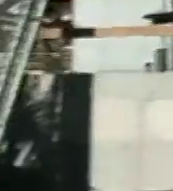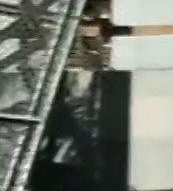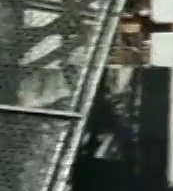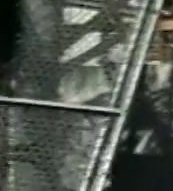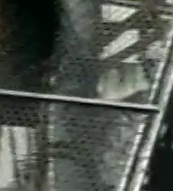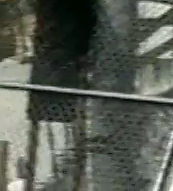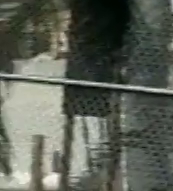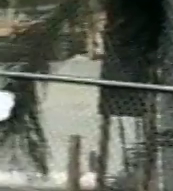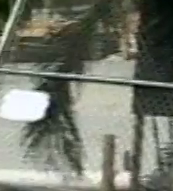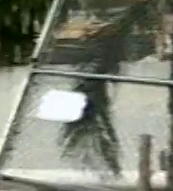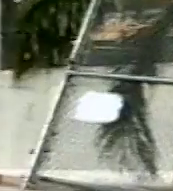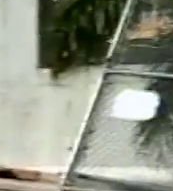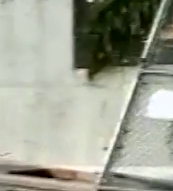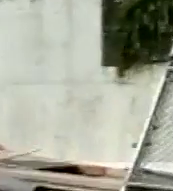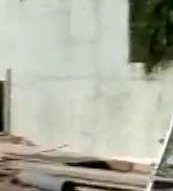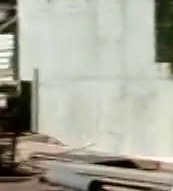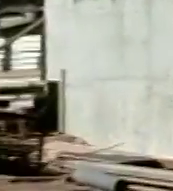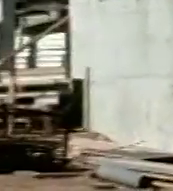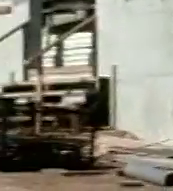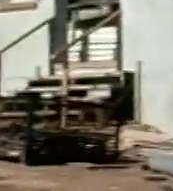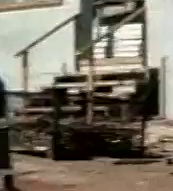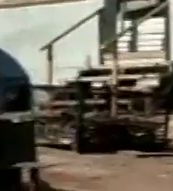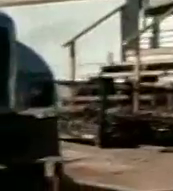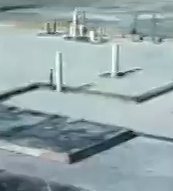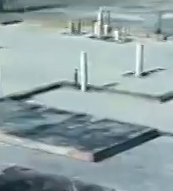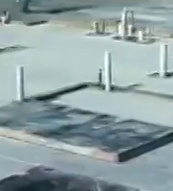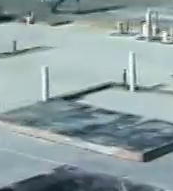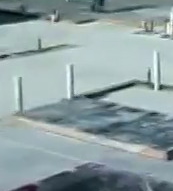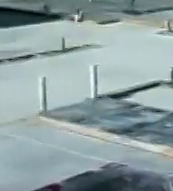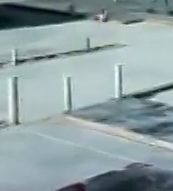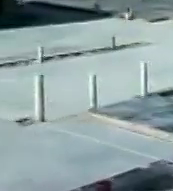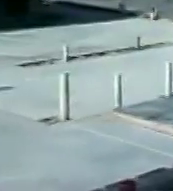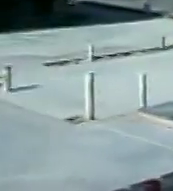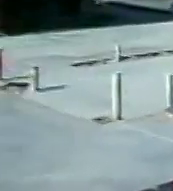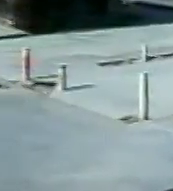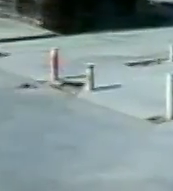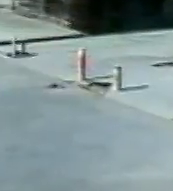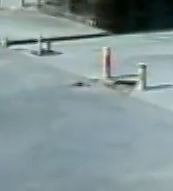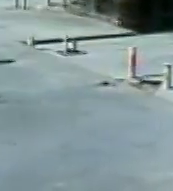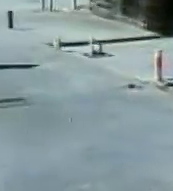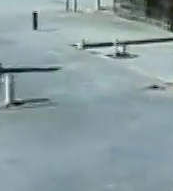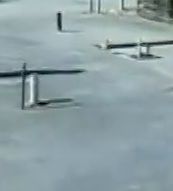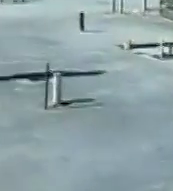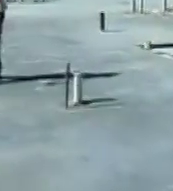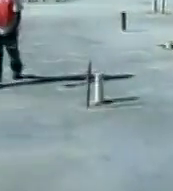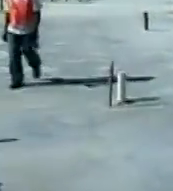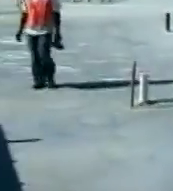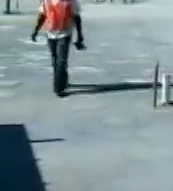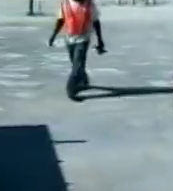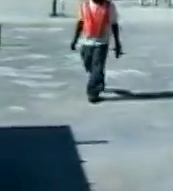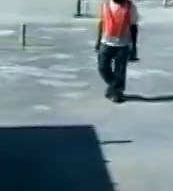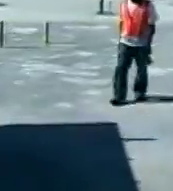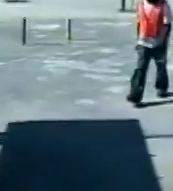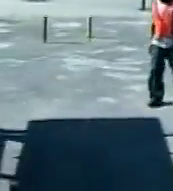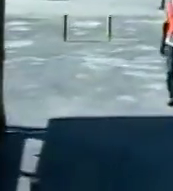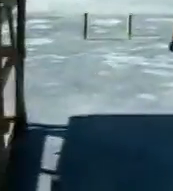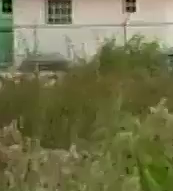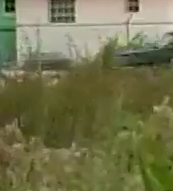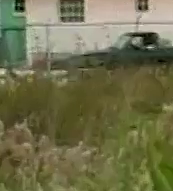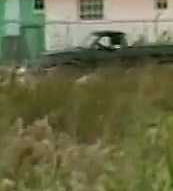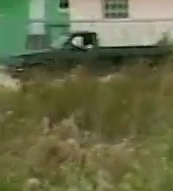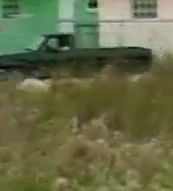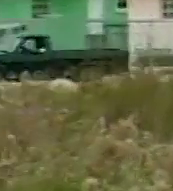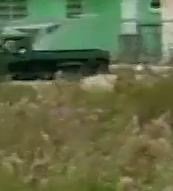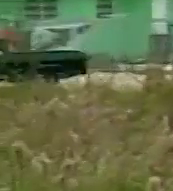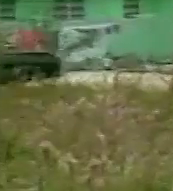Coming up in the Bahamas tonight, Prime Minister Hubert Ingram surveys a multi-million-dollar upgrade at PMH. Also ahead tonight,